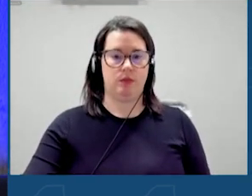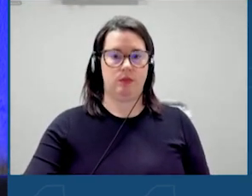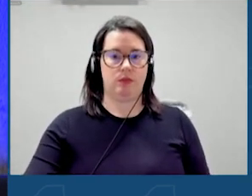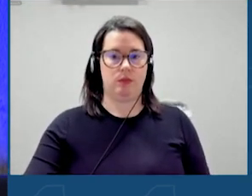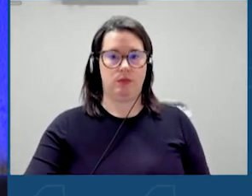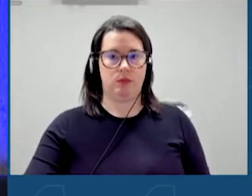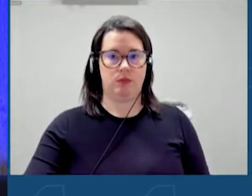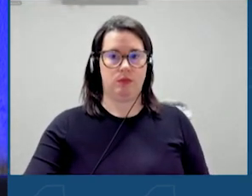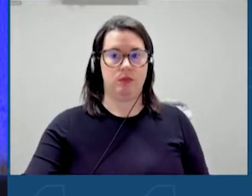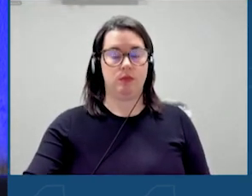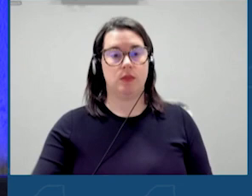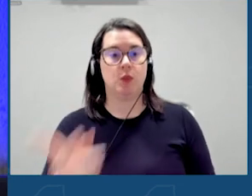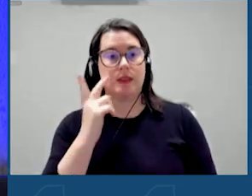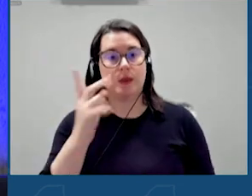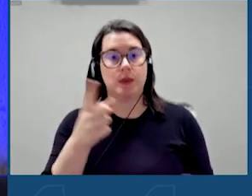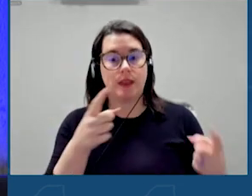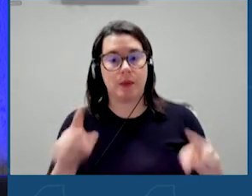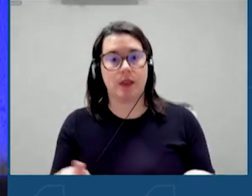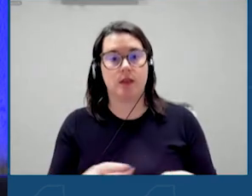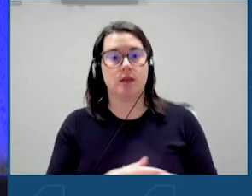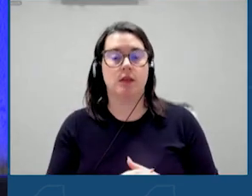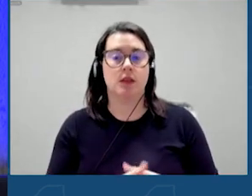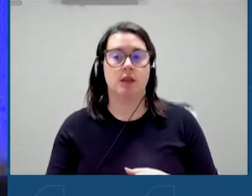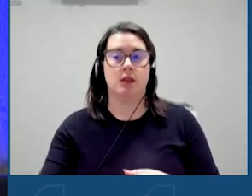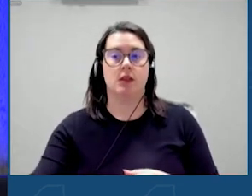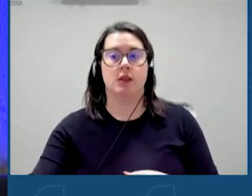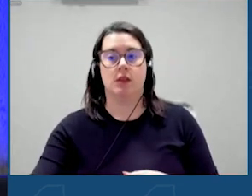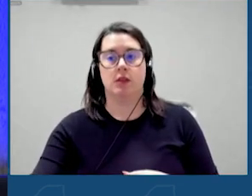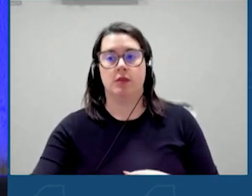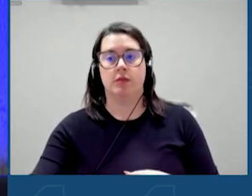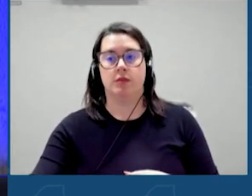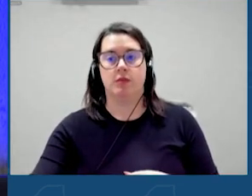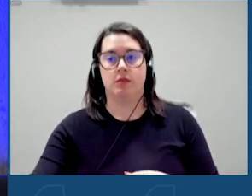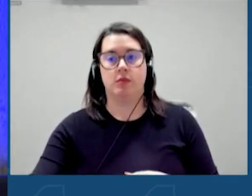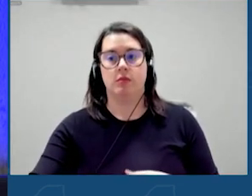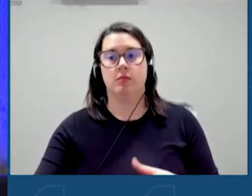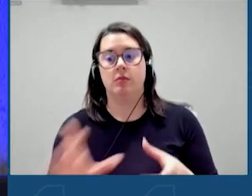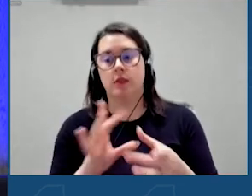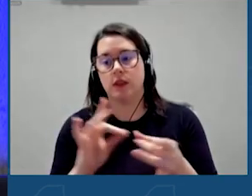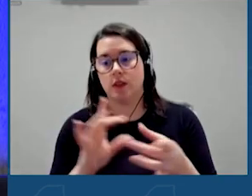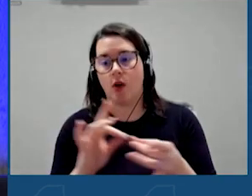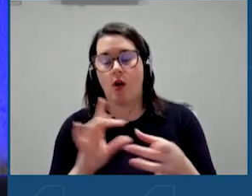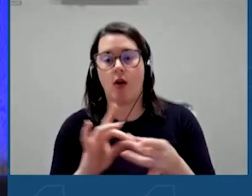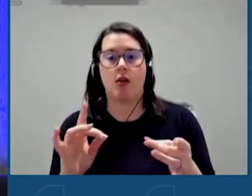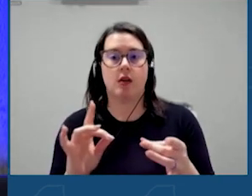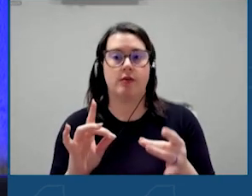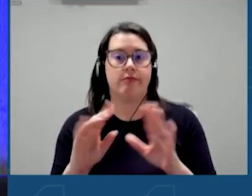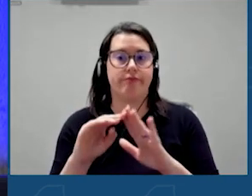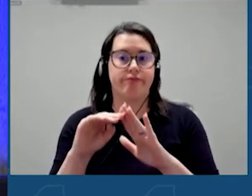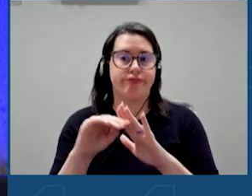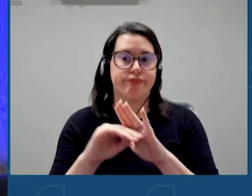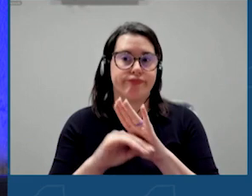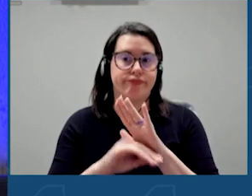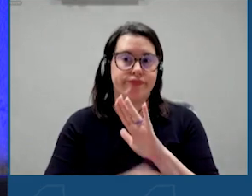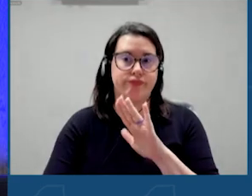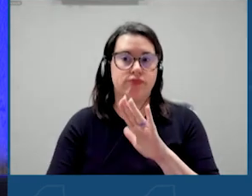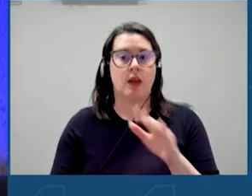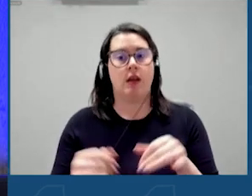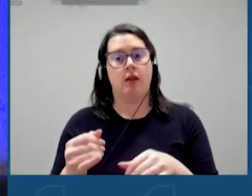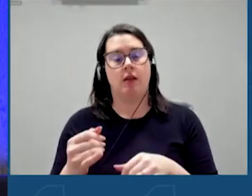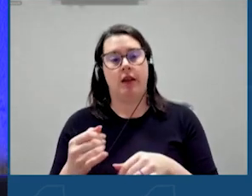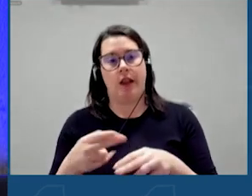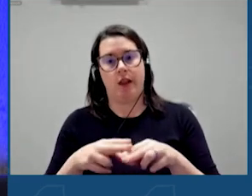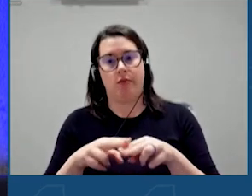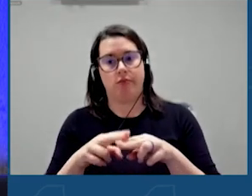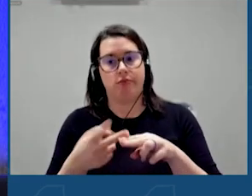the headwinds, you know, talk of recessions and inflation continuing to go up and interest rates going up. You know,